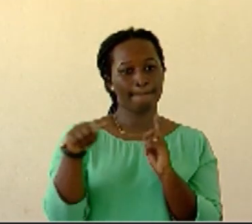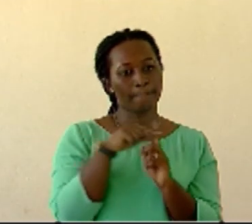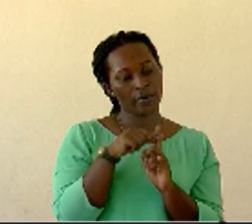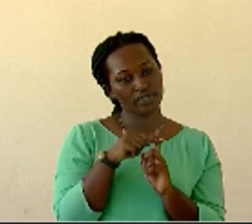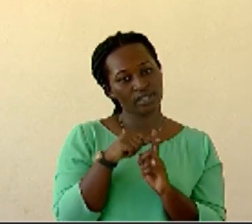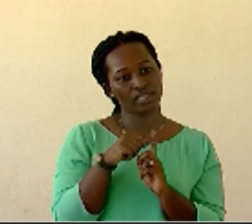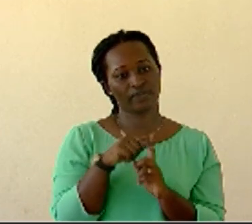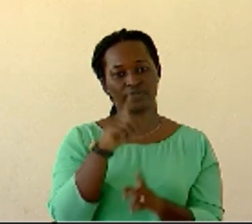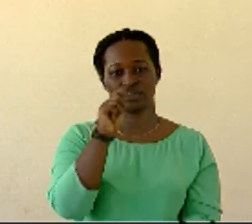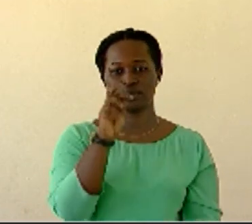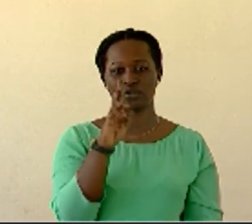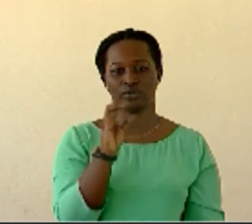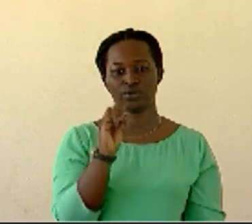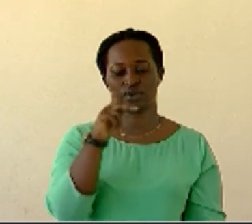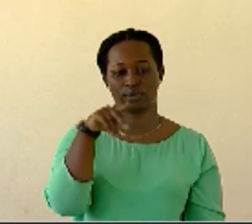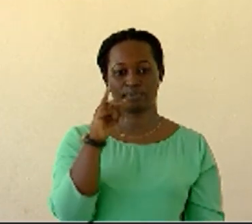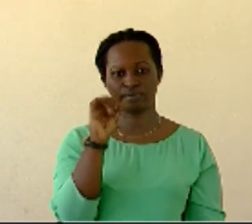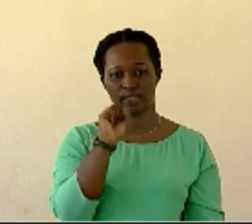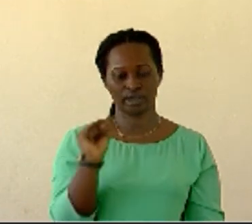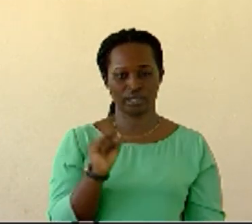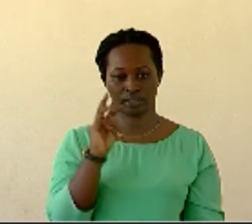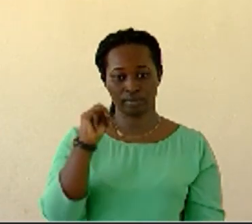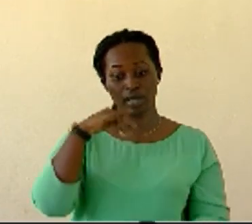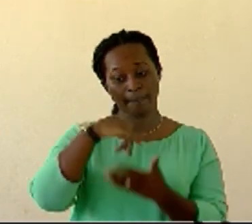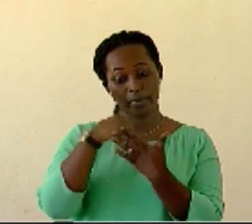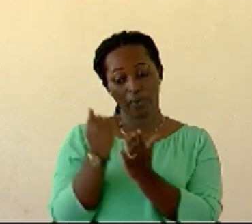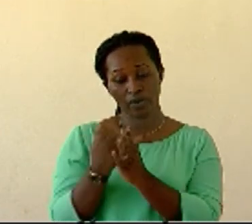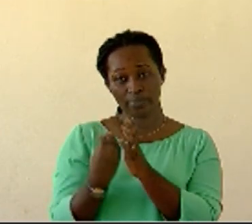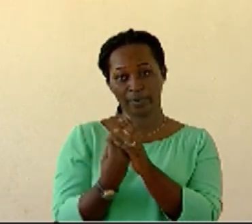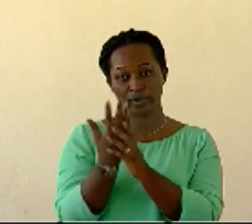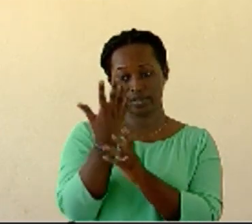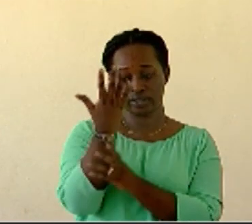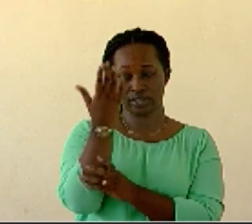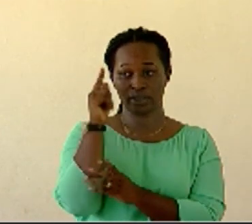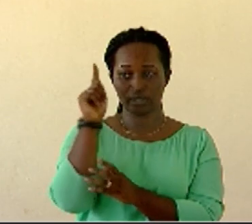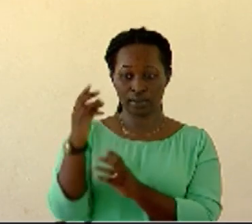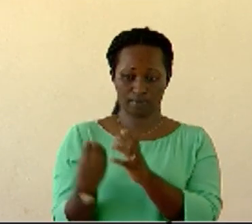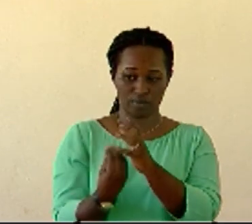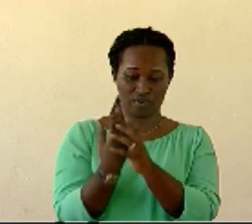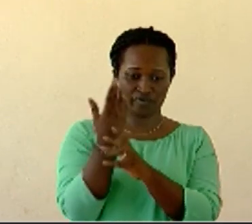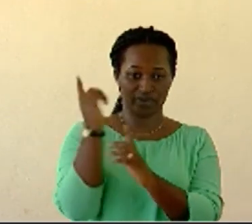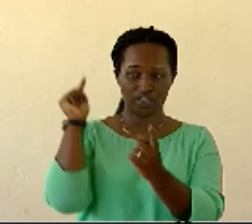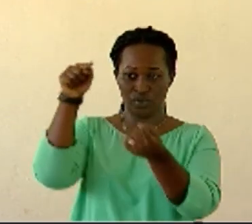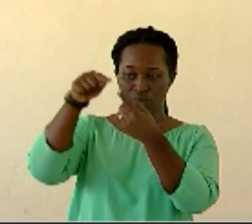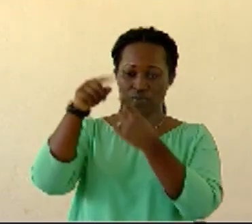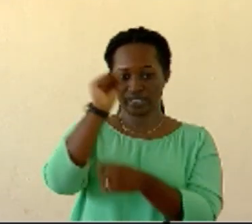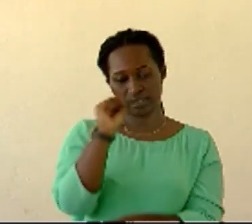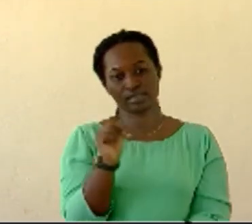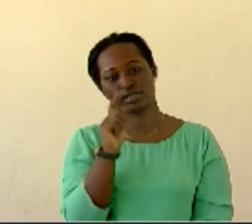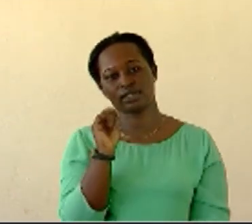positive tropism, because the plant organs are moving towards the stimulus.